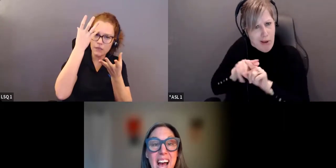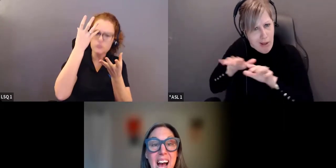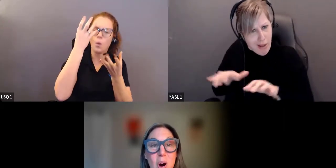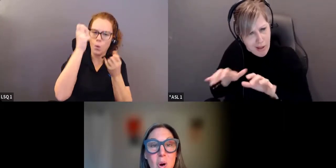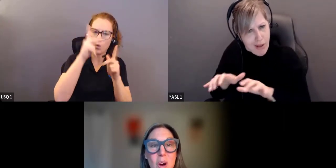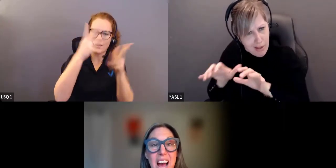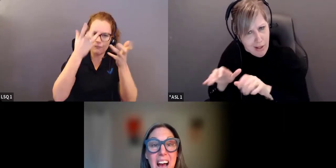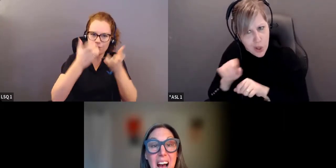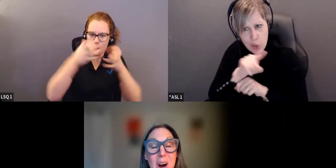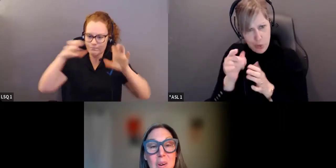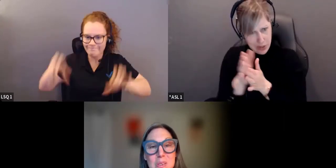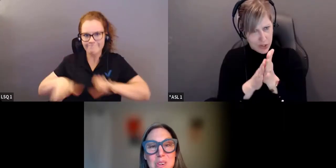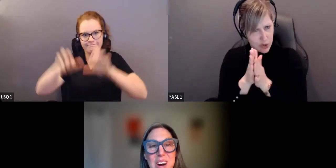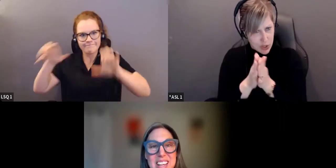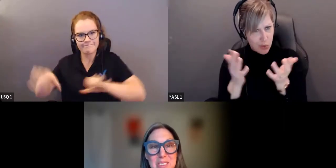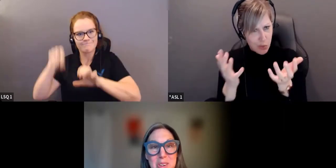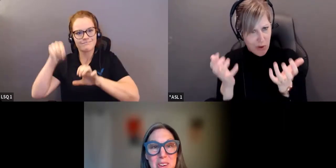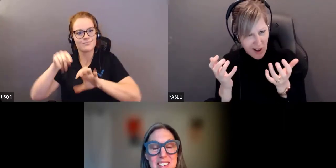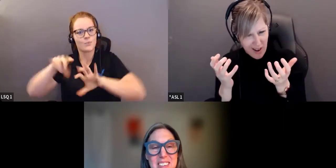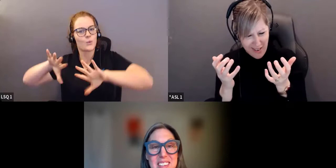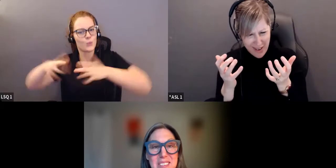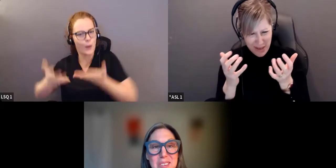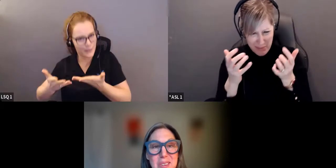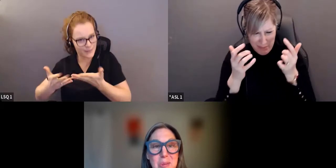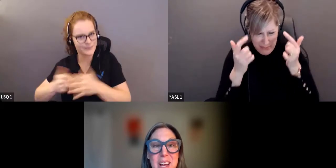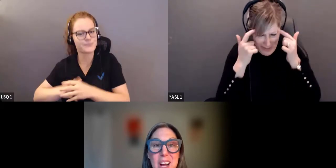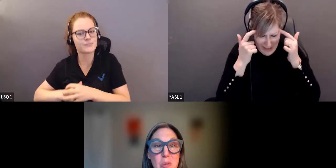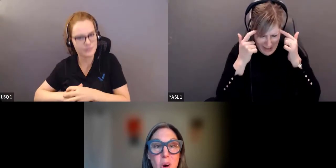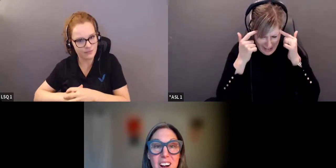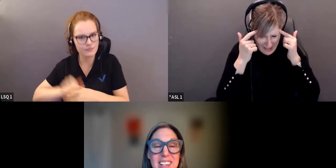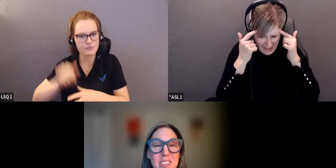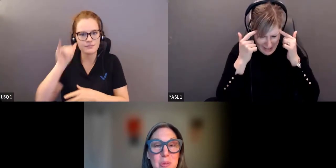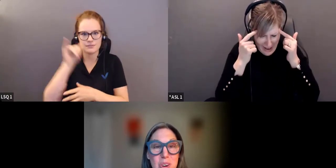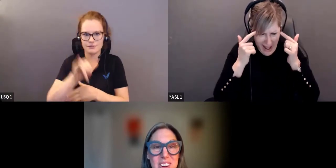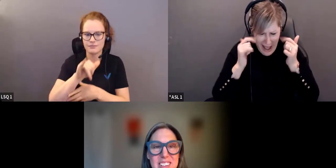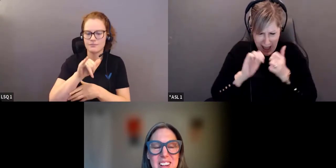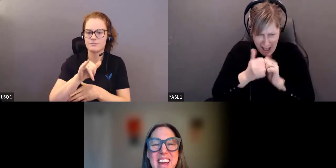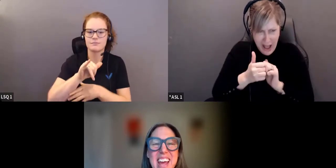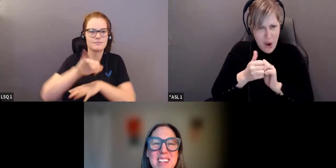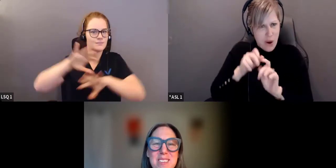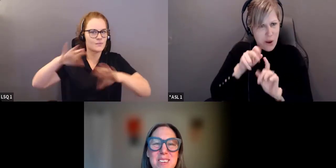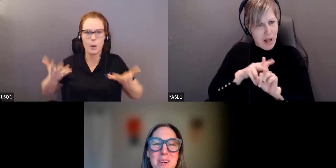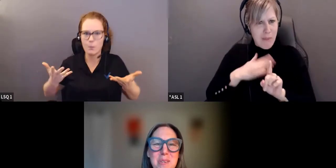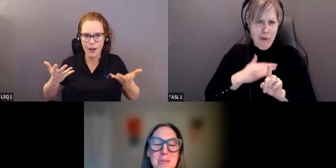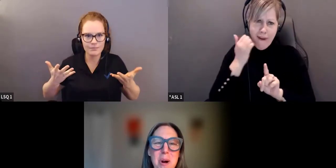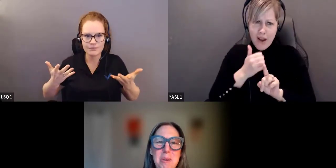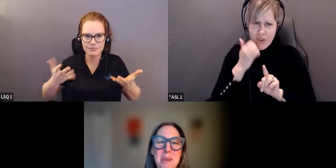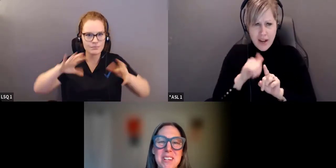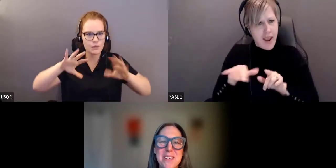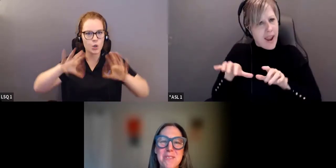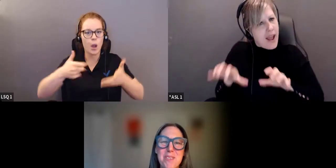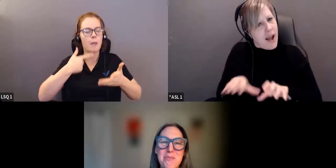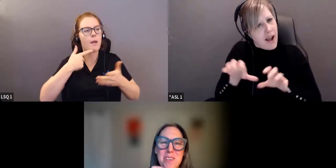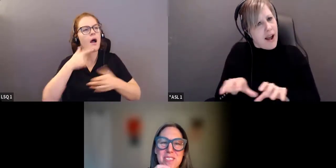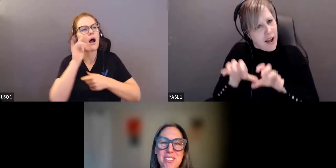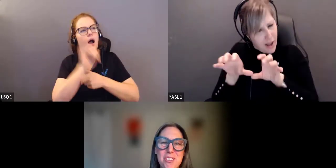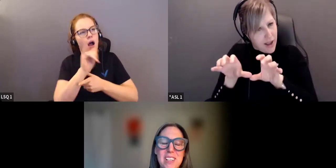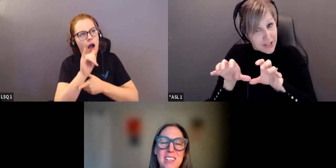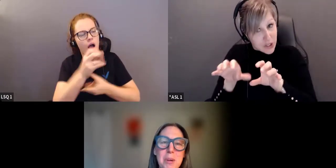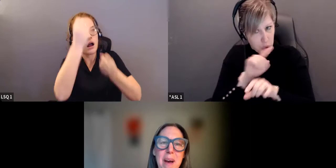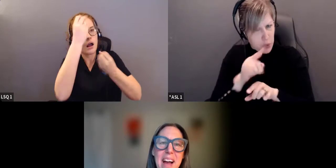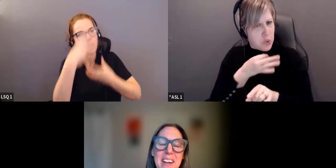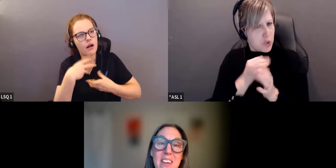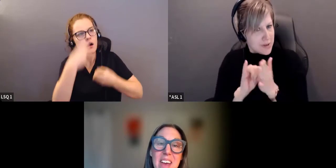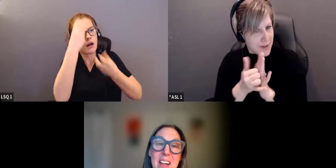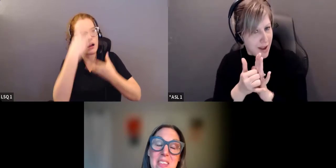of how do I integrate this into the way I walk in the world? And so what we're going to do is first the